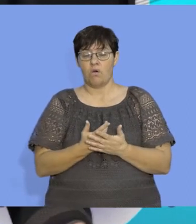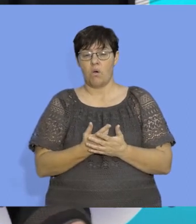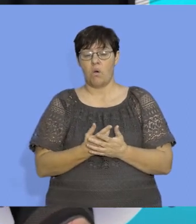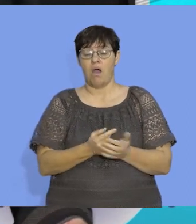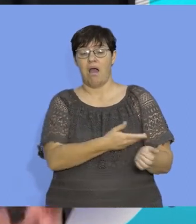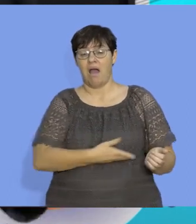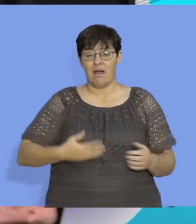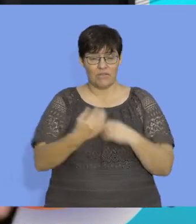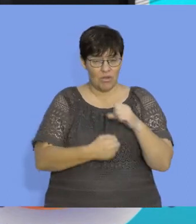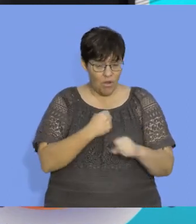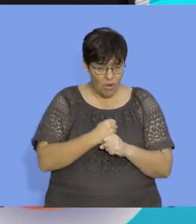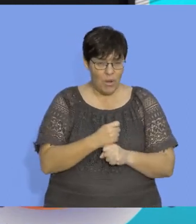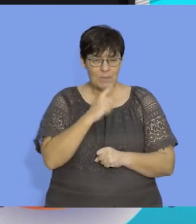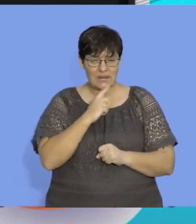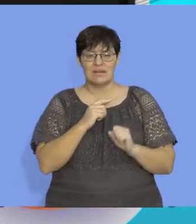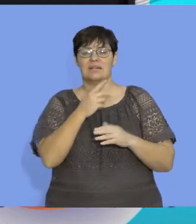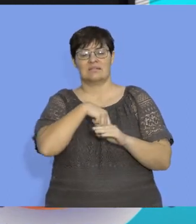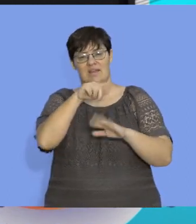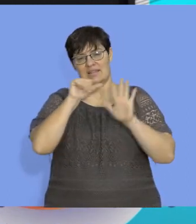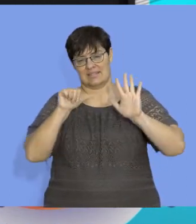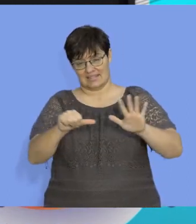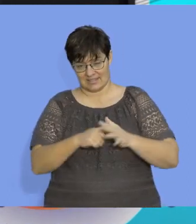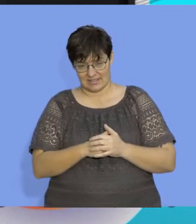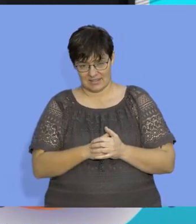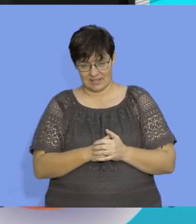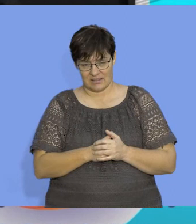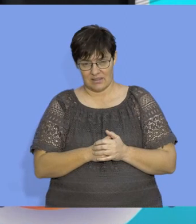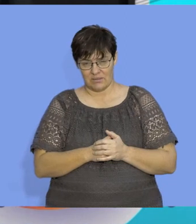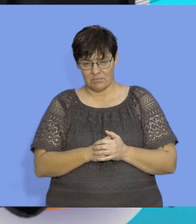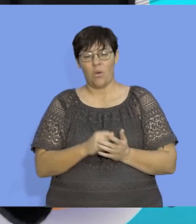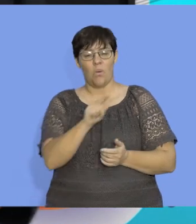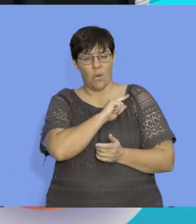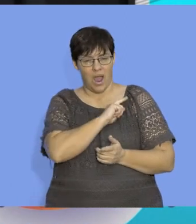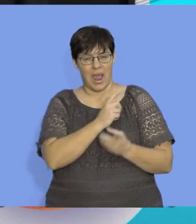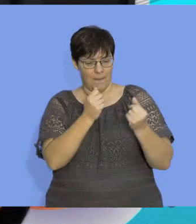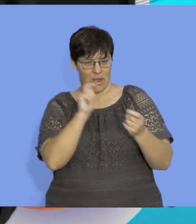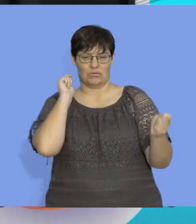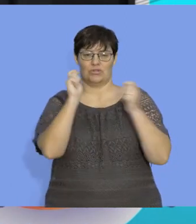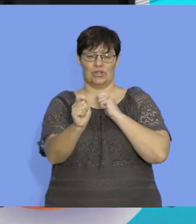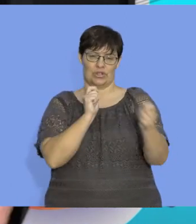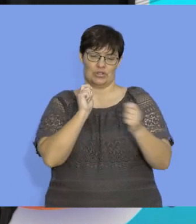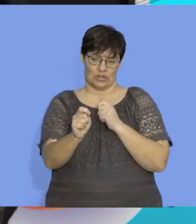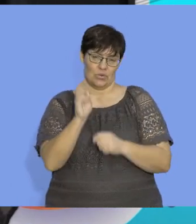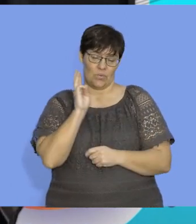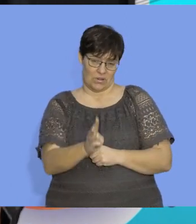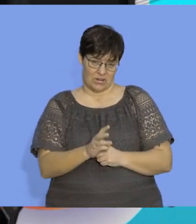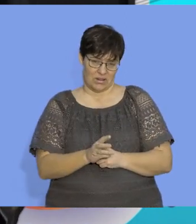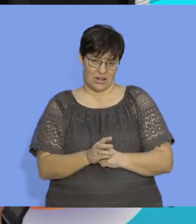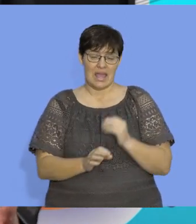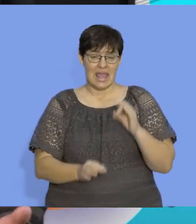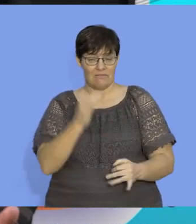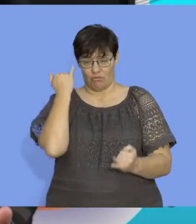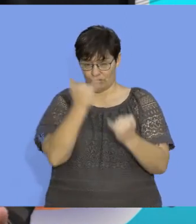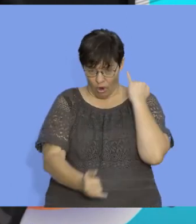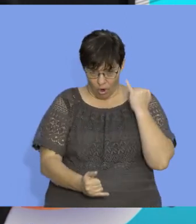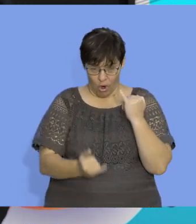6. Clearly you can see it will change the figures completely if you divide by the incorrect number.